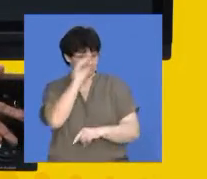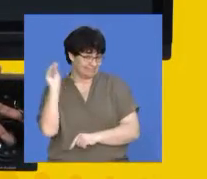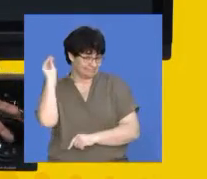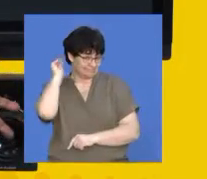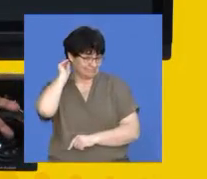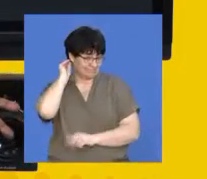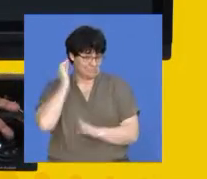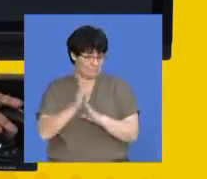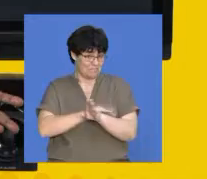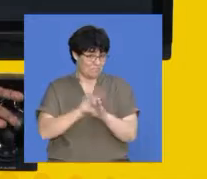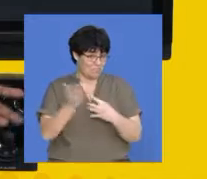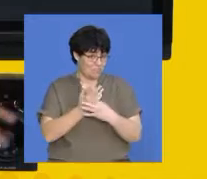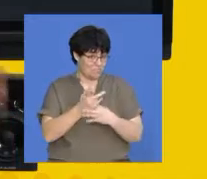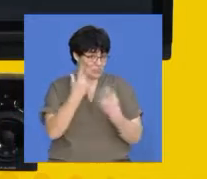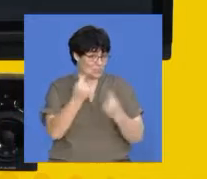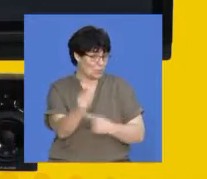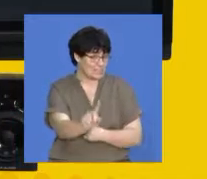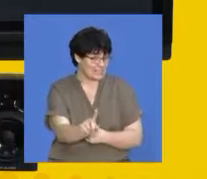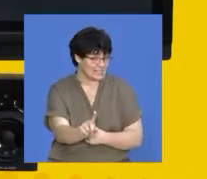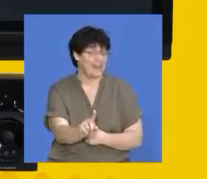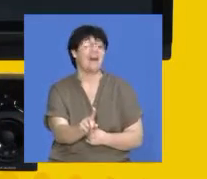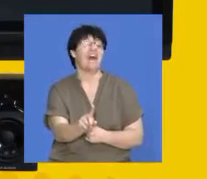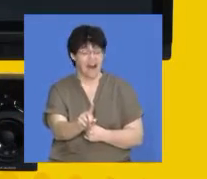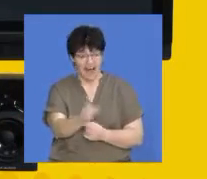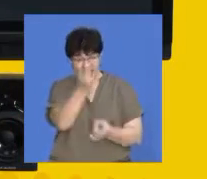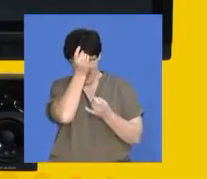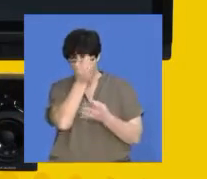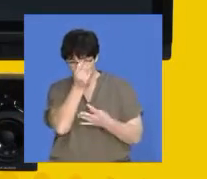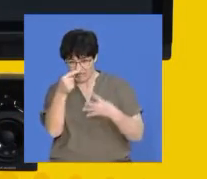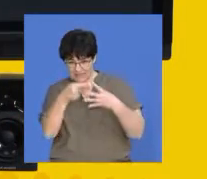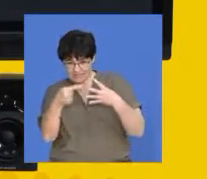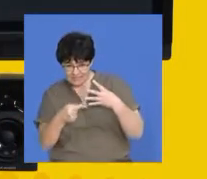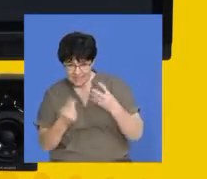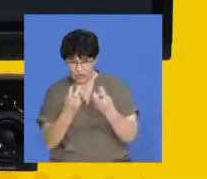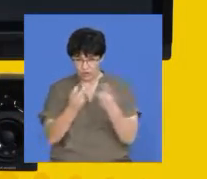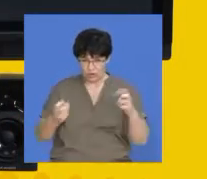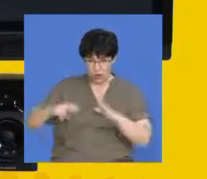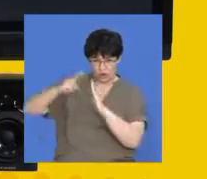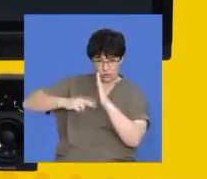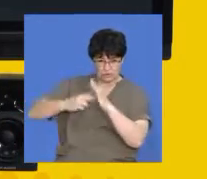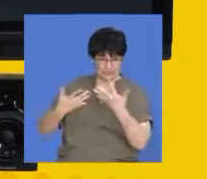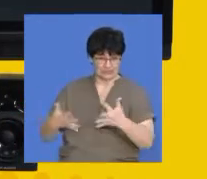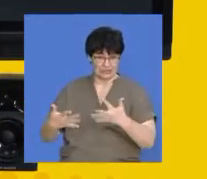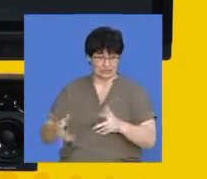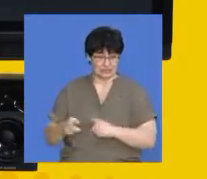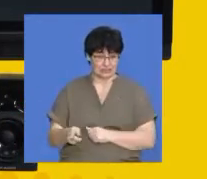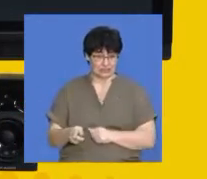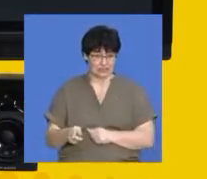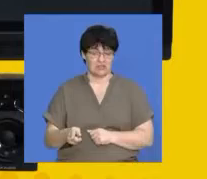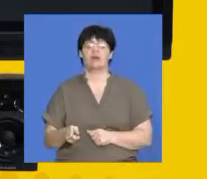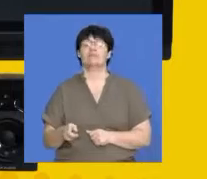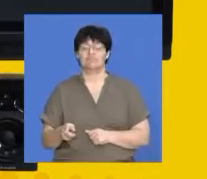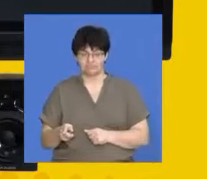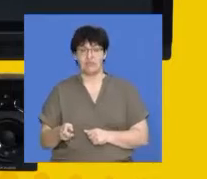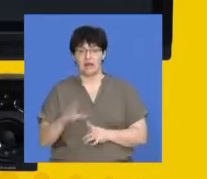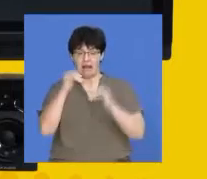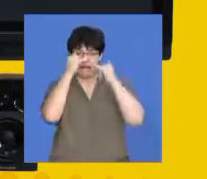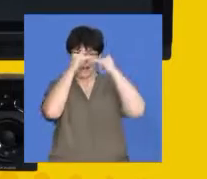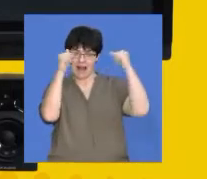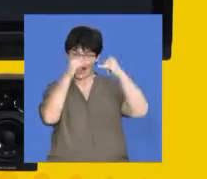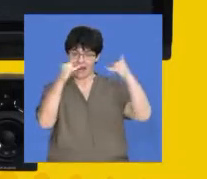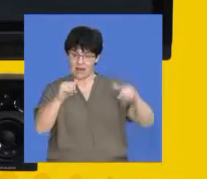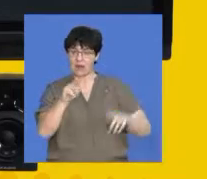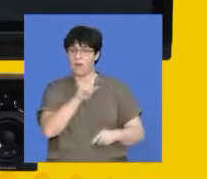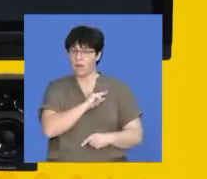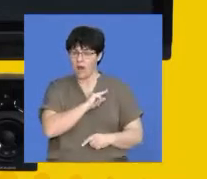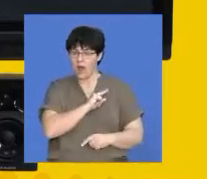we did before the break, okay, all the tips I gave you and the source we read. Now guys, remember I told you that I underlined everything because